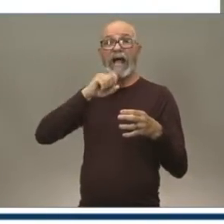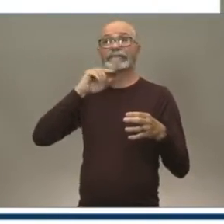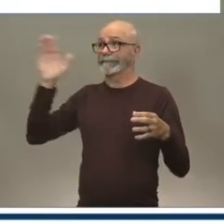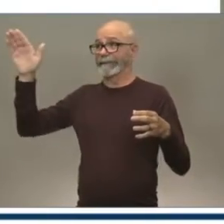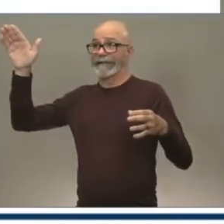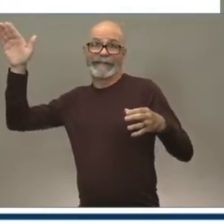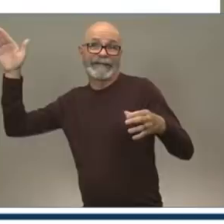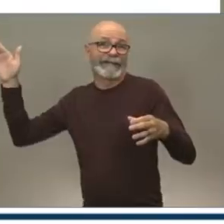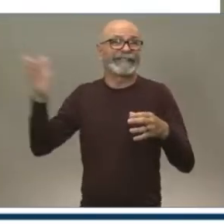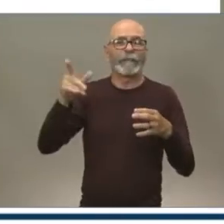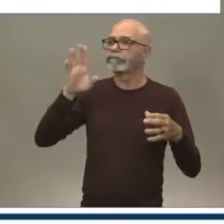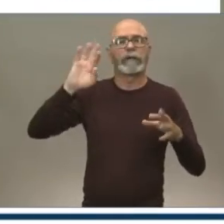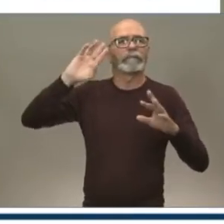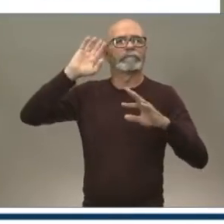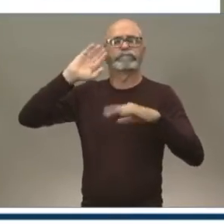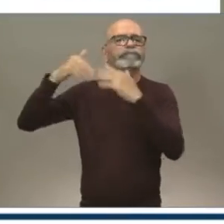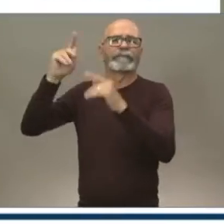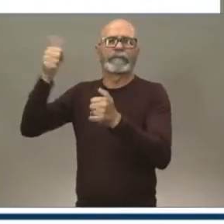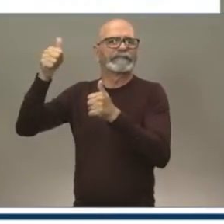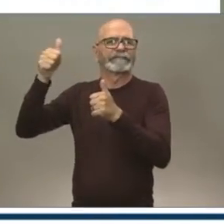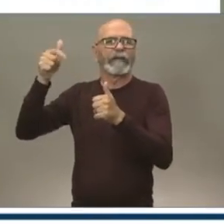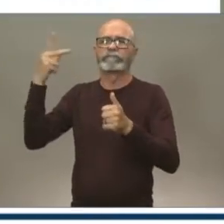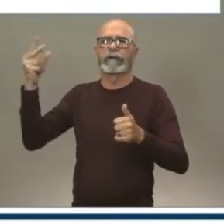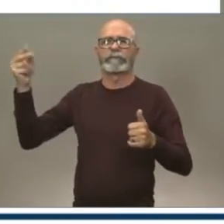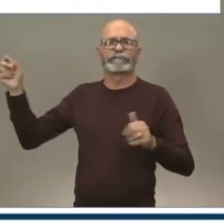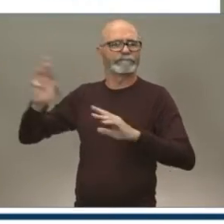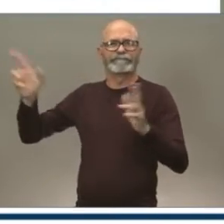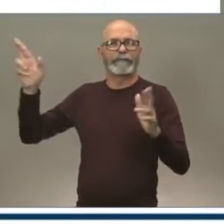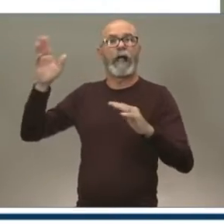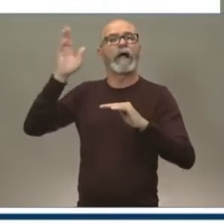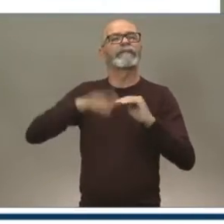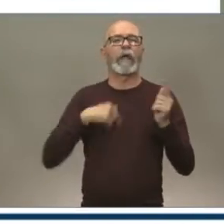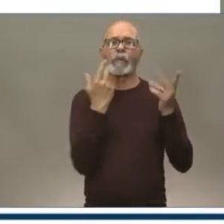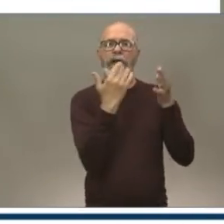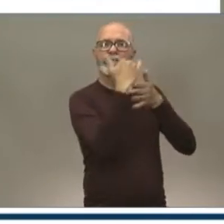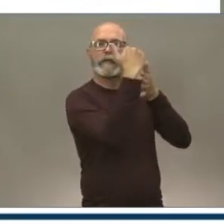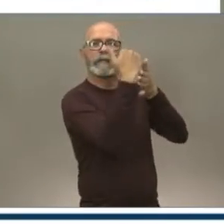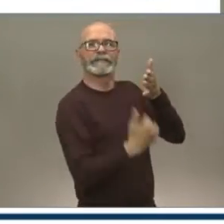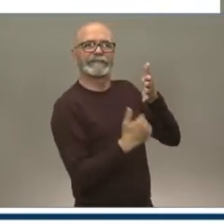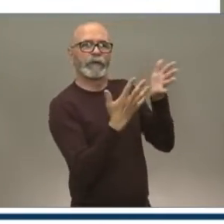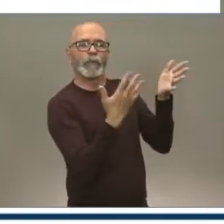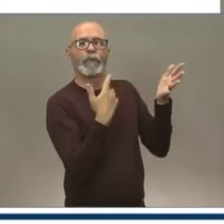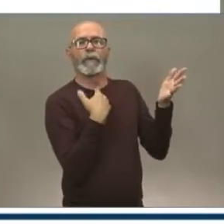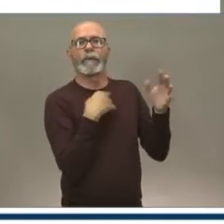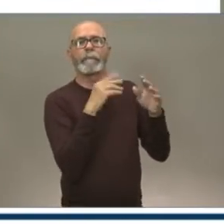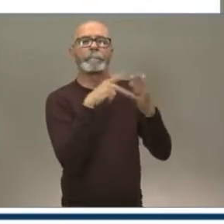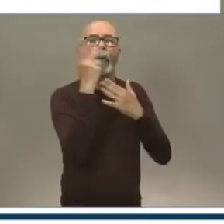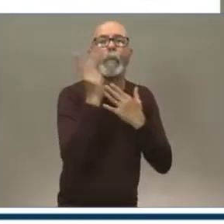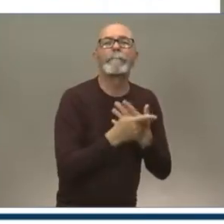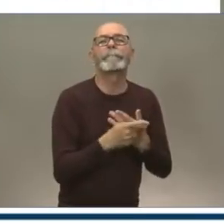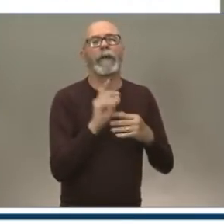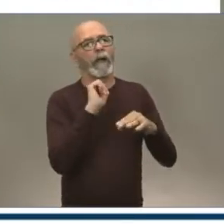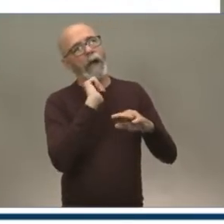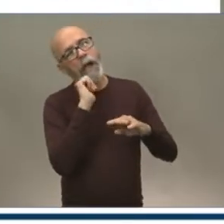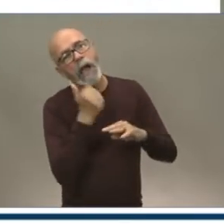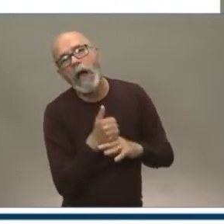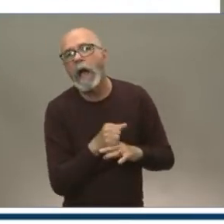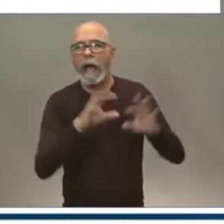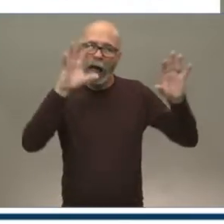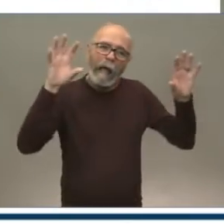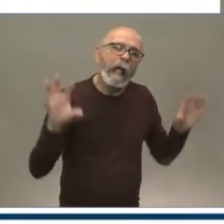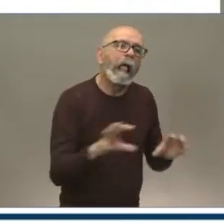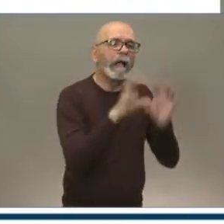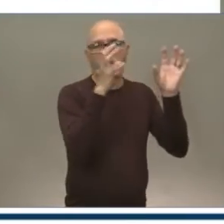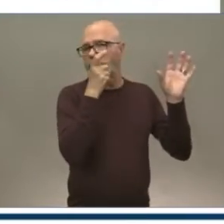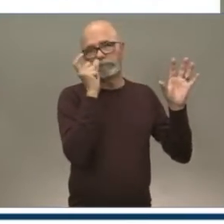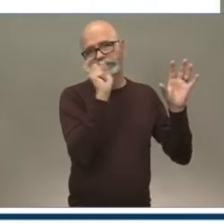it actually slows things down substantially. And then what we're doing is greatly delaying the opportunity for an adult with a disability to